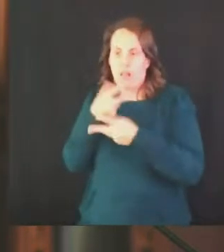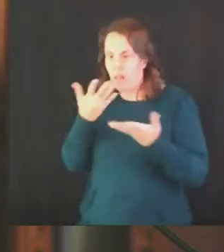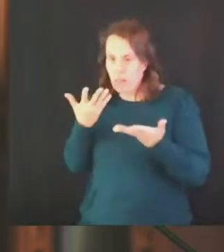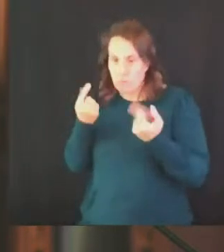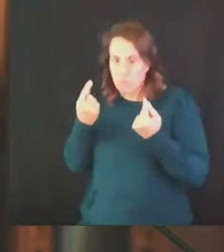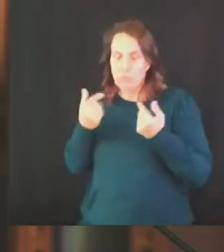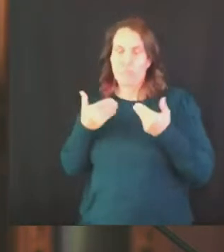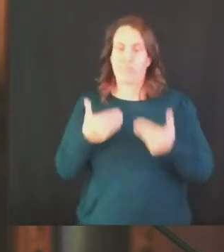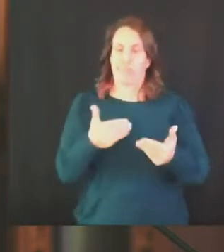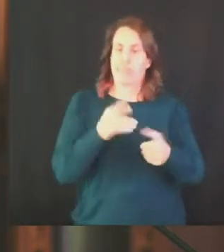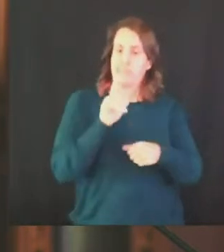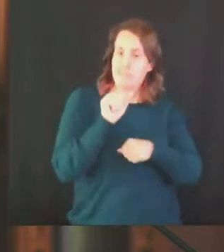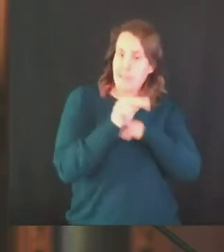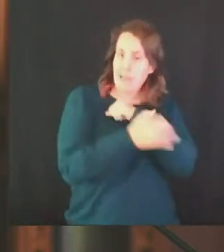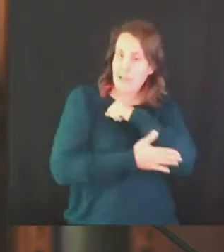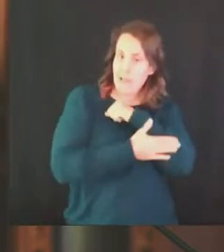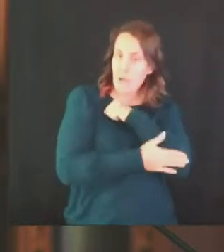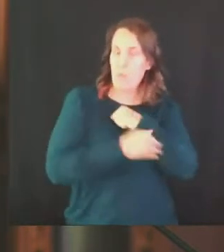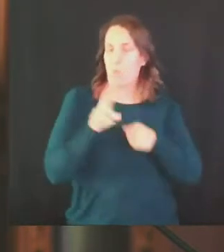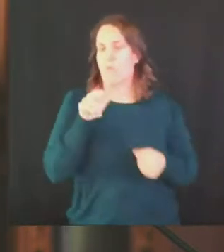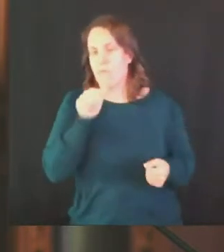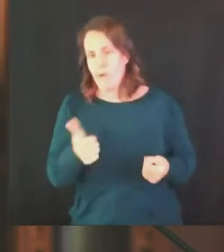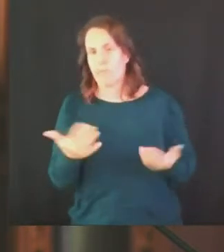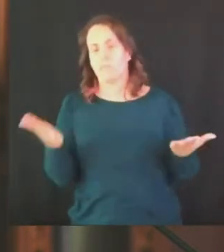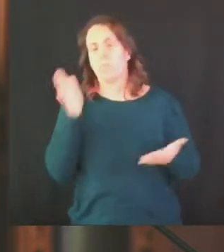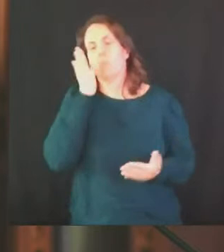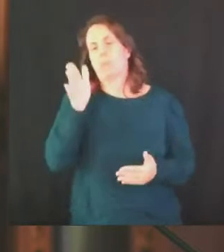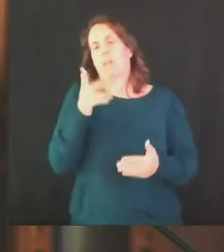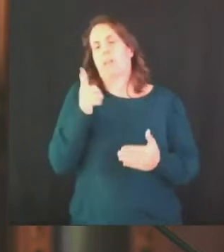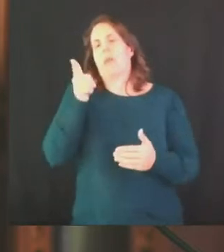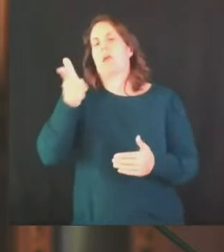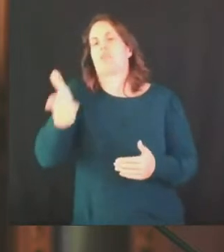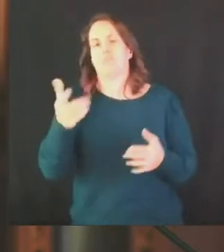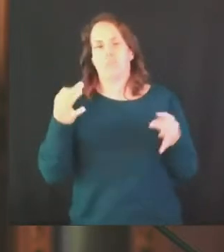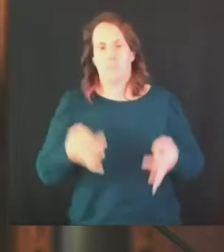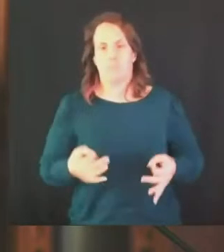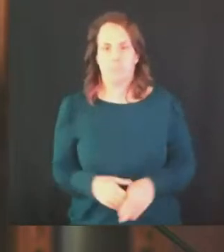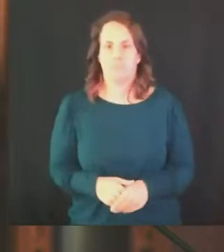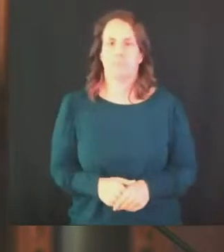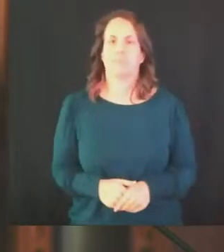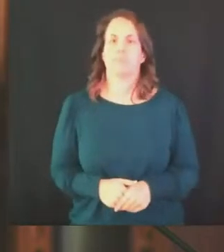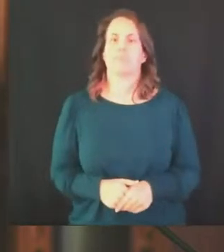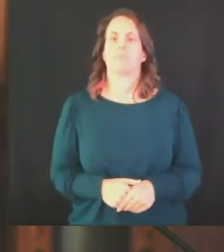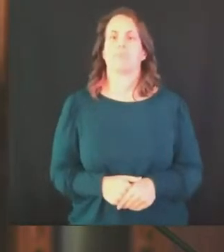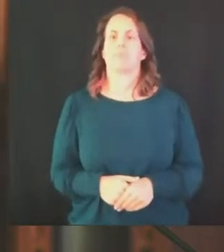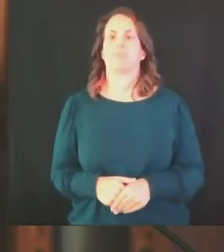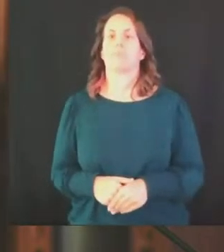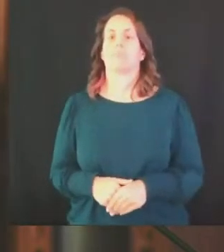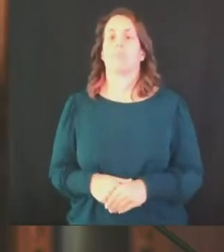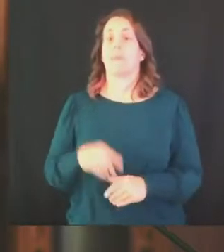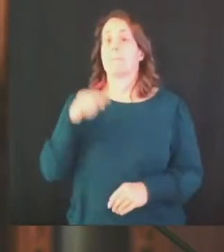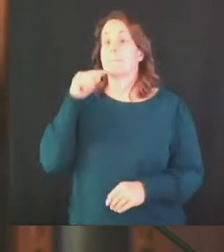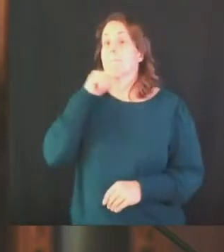County location as far into the process as the Milwaukee location, and